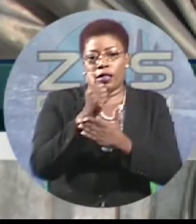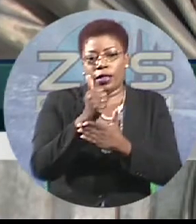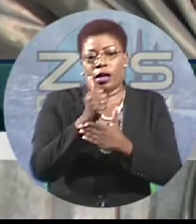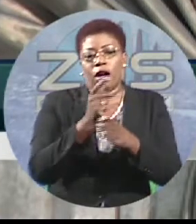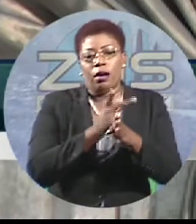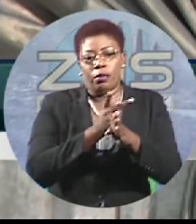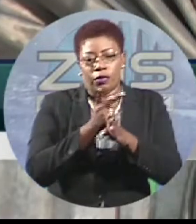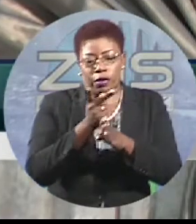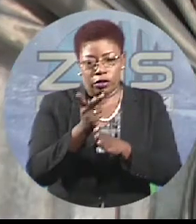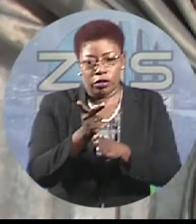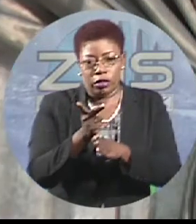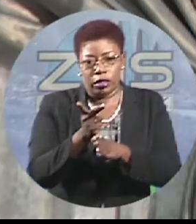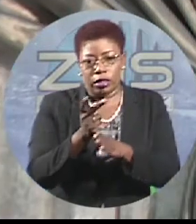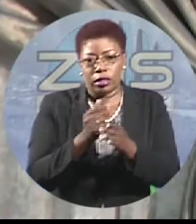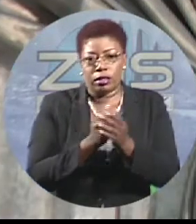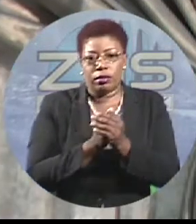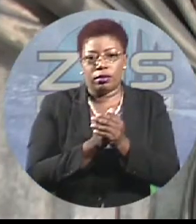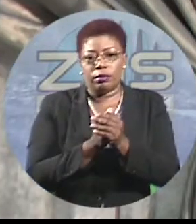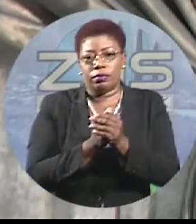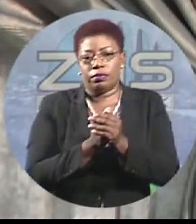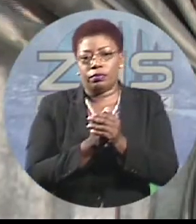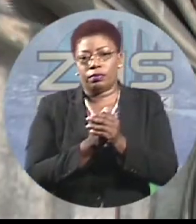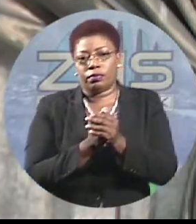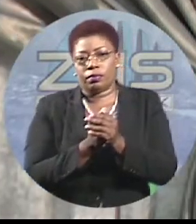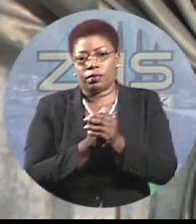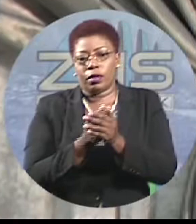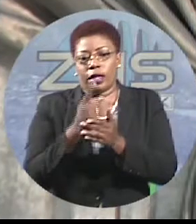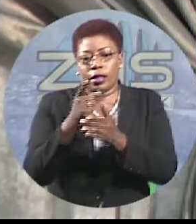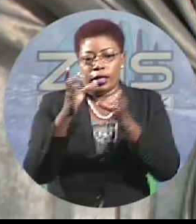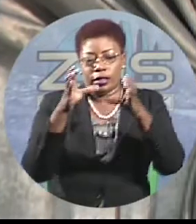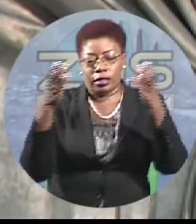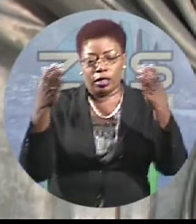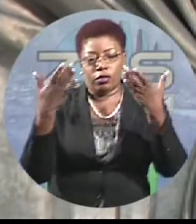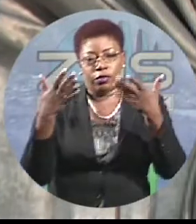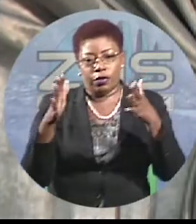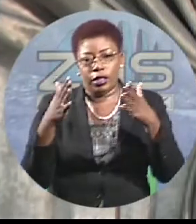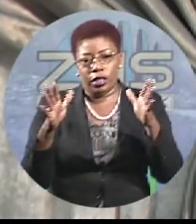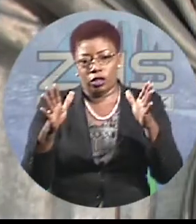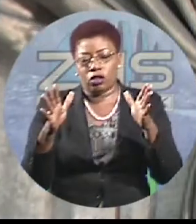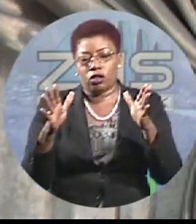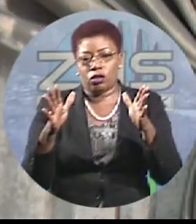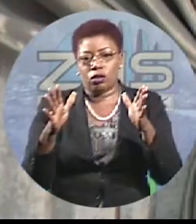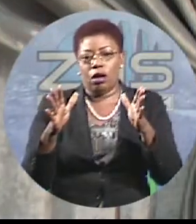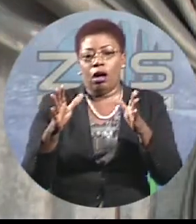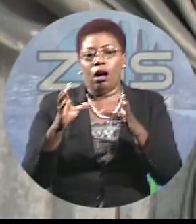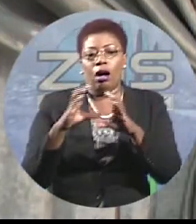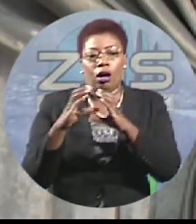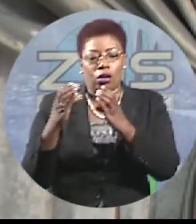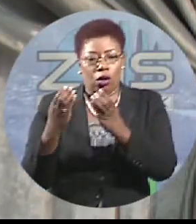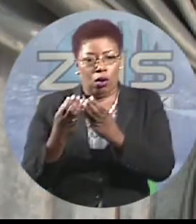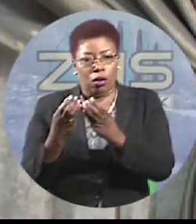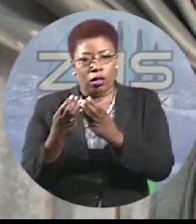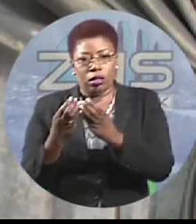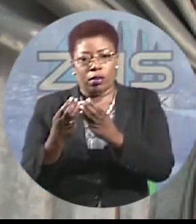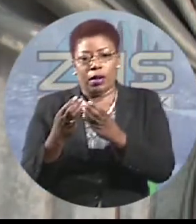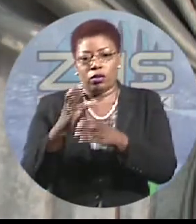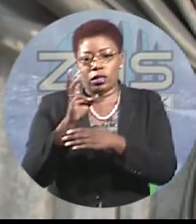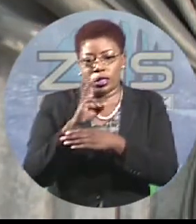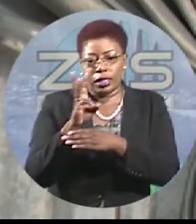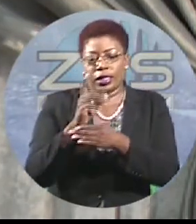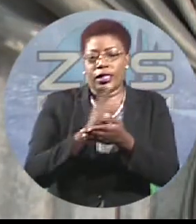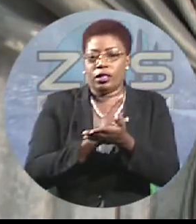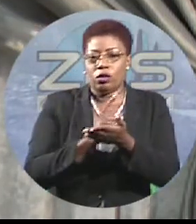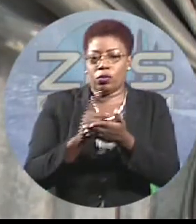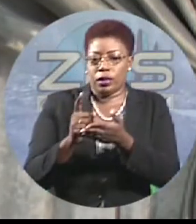professional capacities. They have successfully completed an intensive course lasting some 16